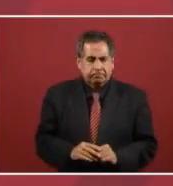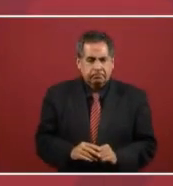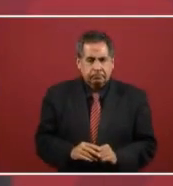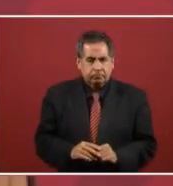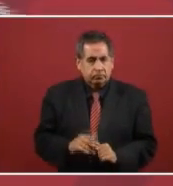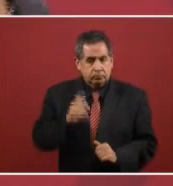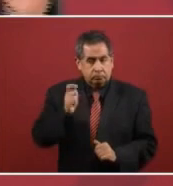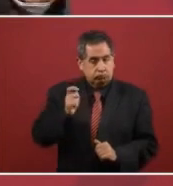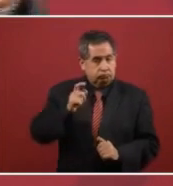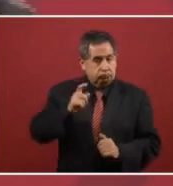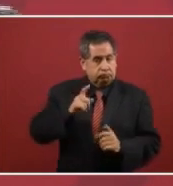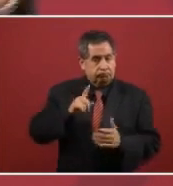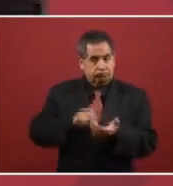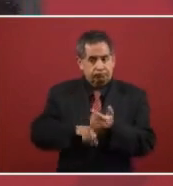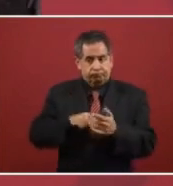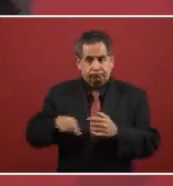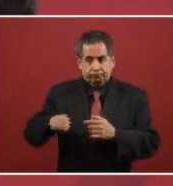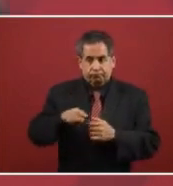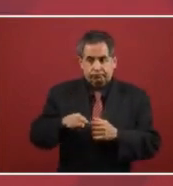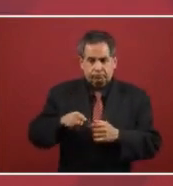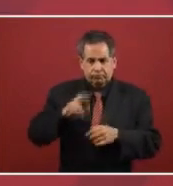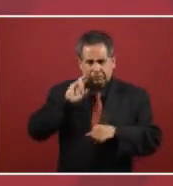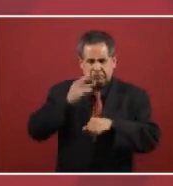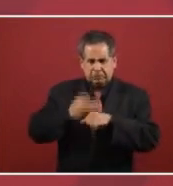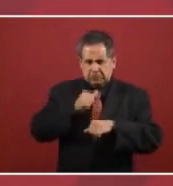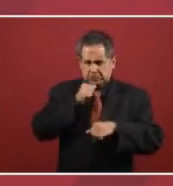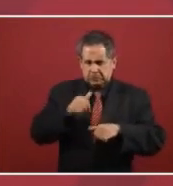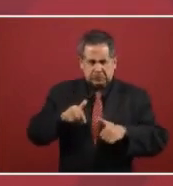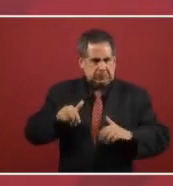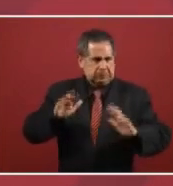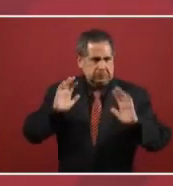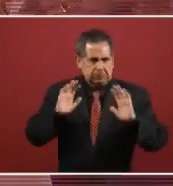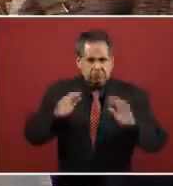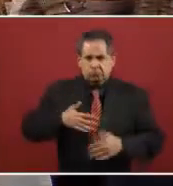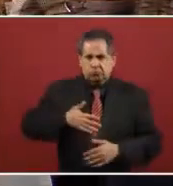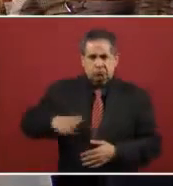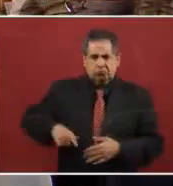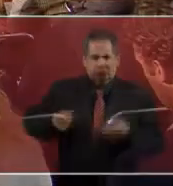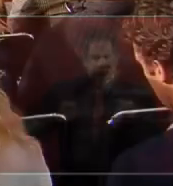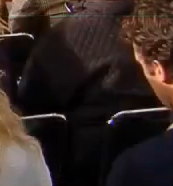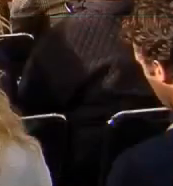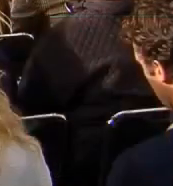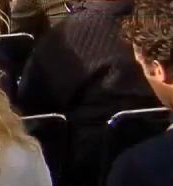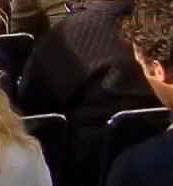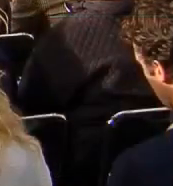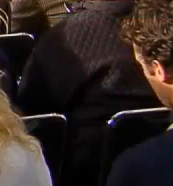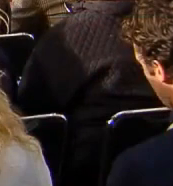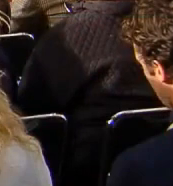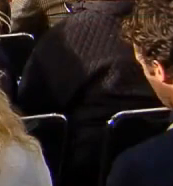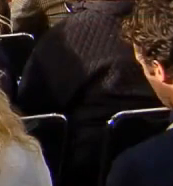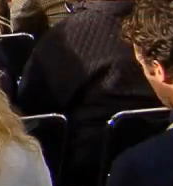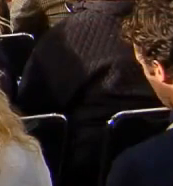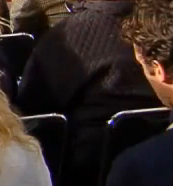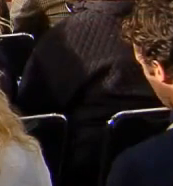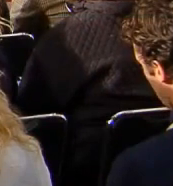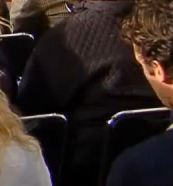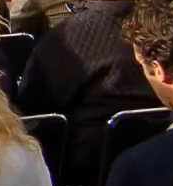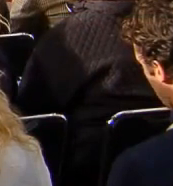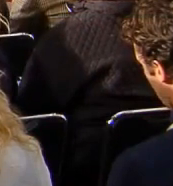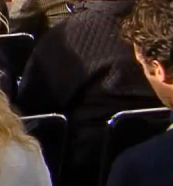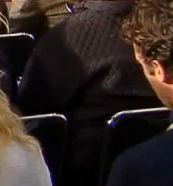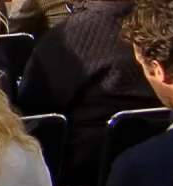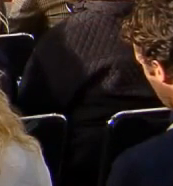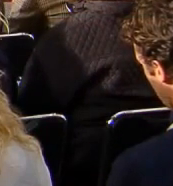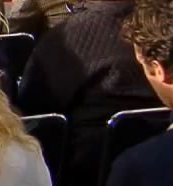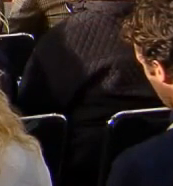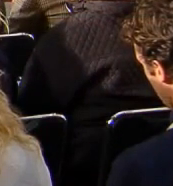se está sin una responsabilidad, but if you're there without responsibility of state, entonces se puede actuar de then otra you manera.